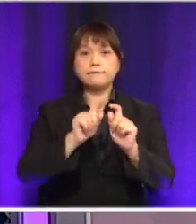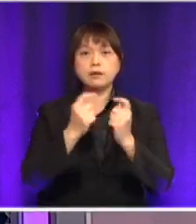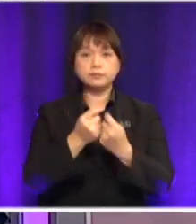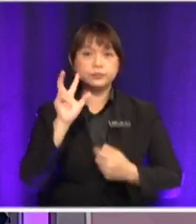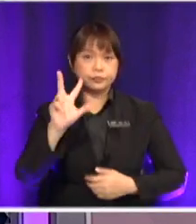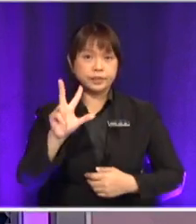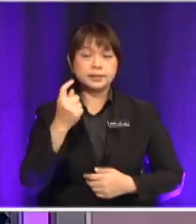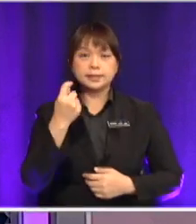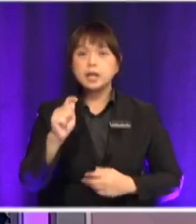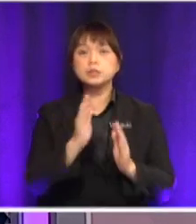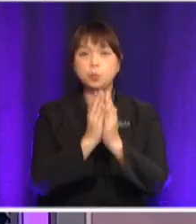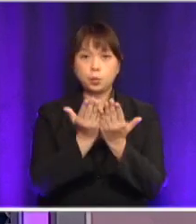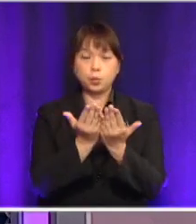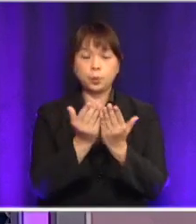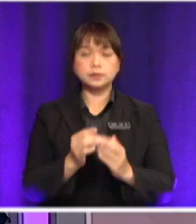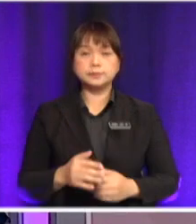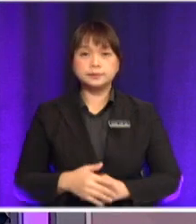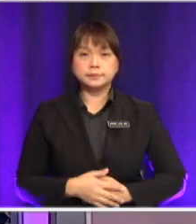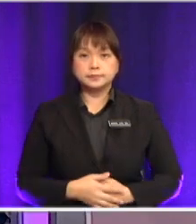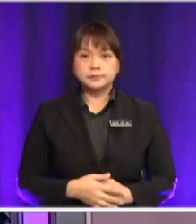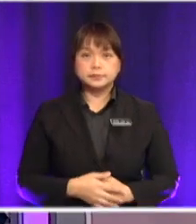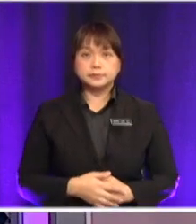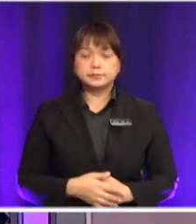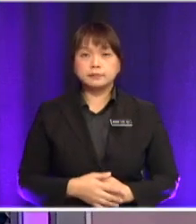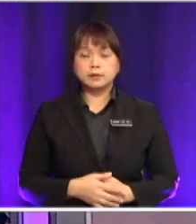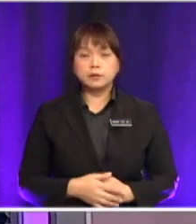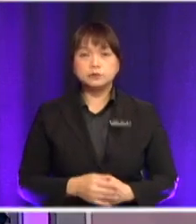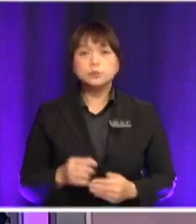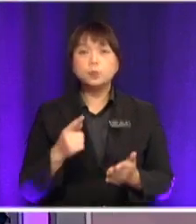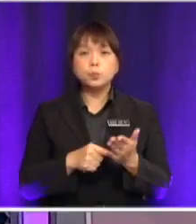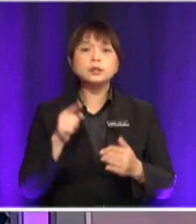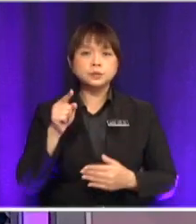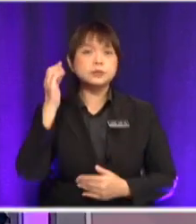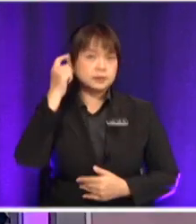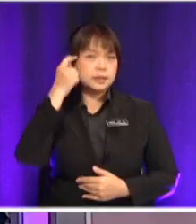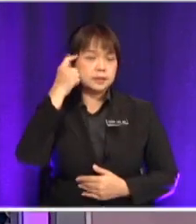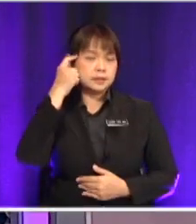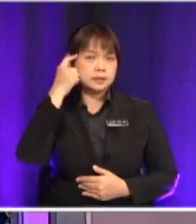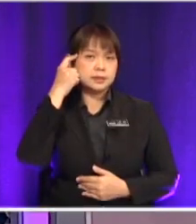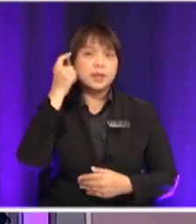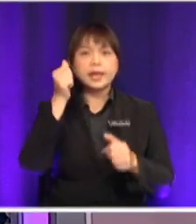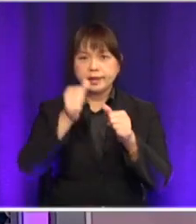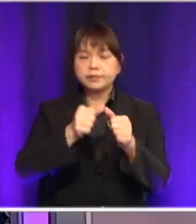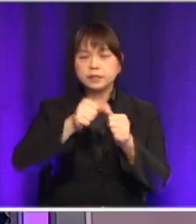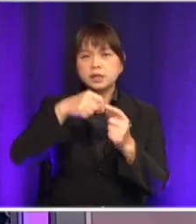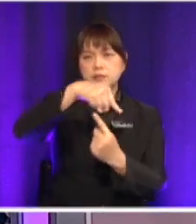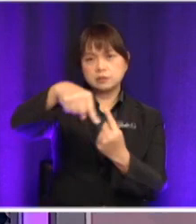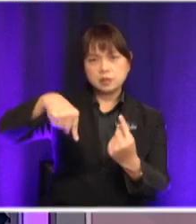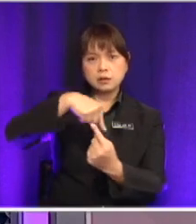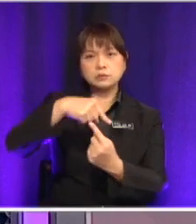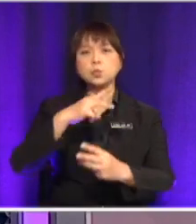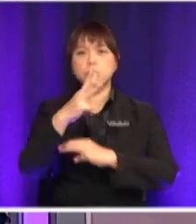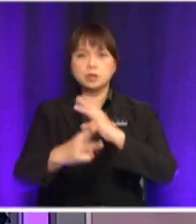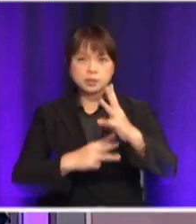it refer to? What does it mean? If you think about everything that's around us in the world. Before, we